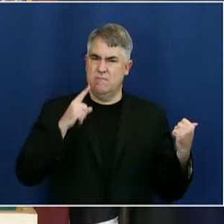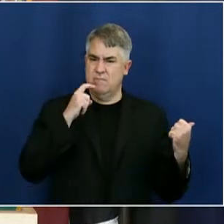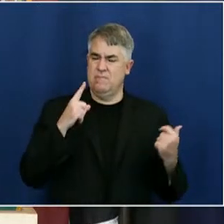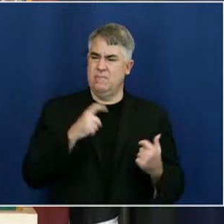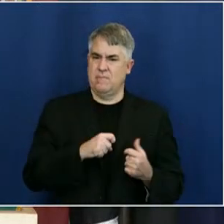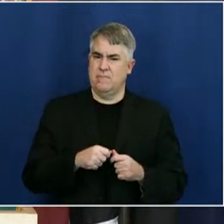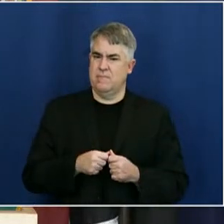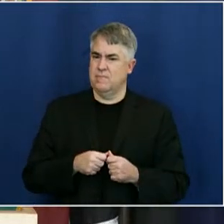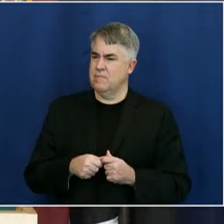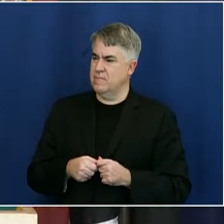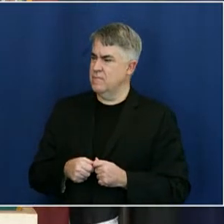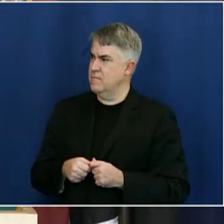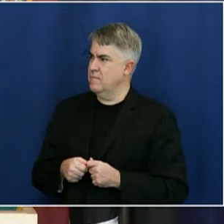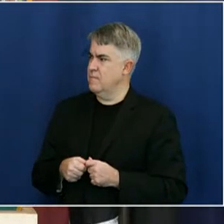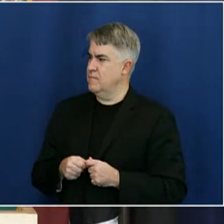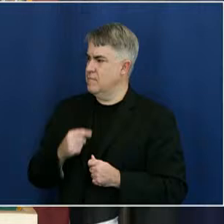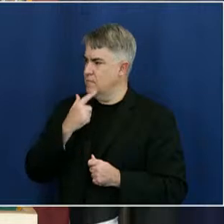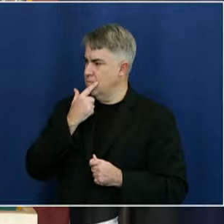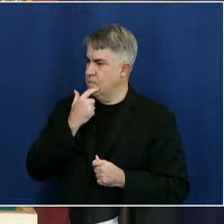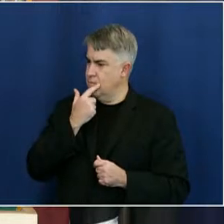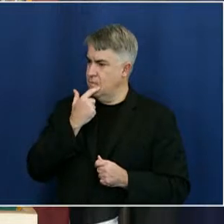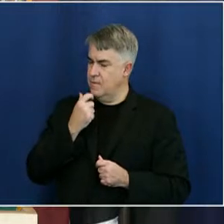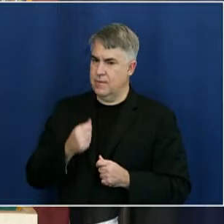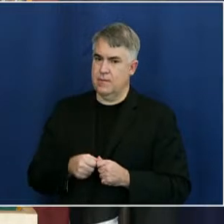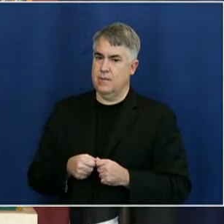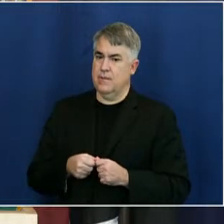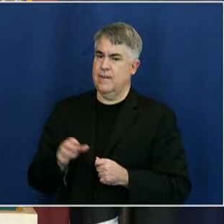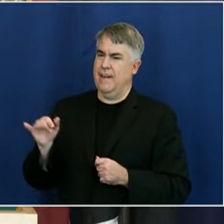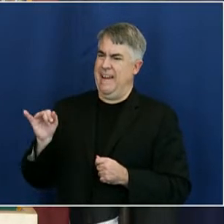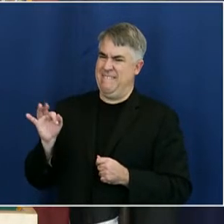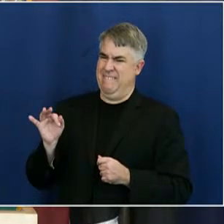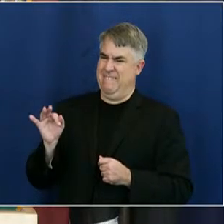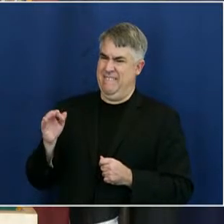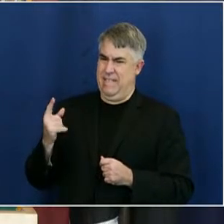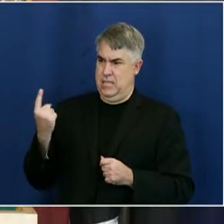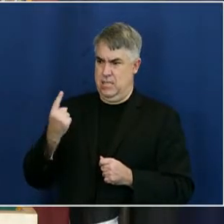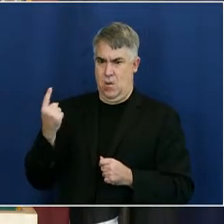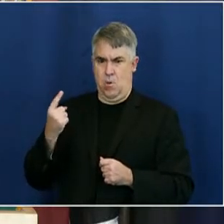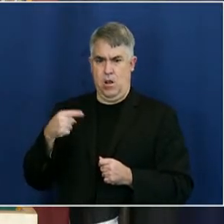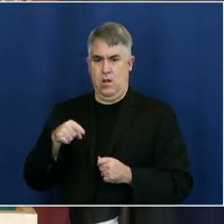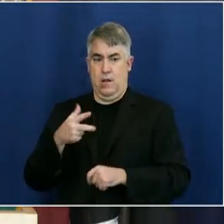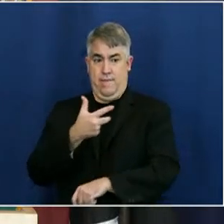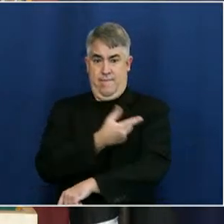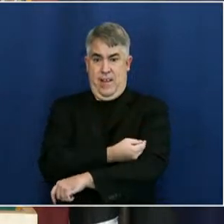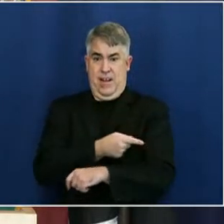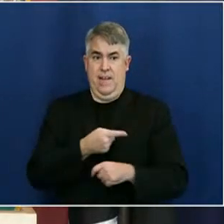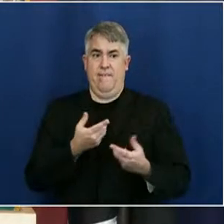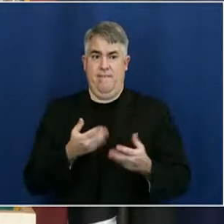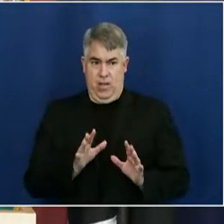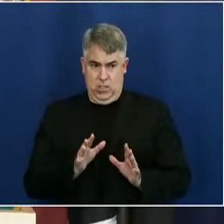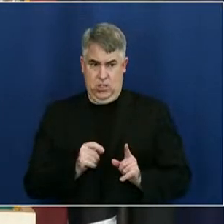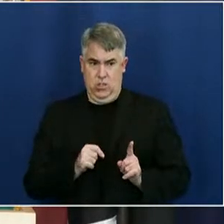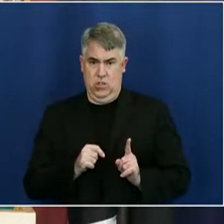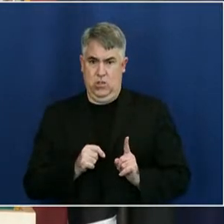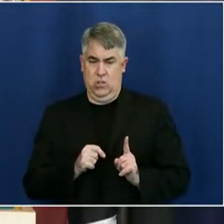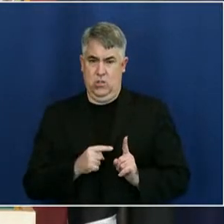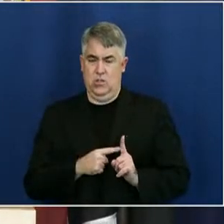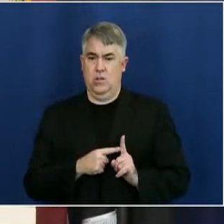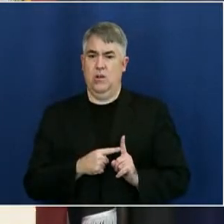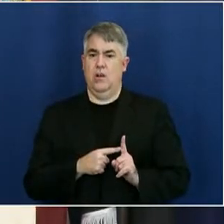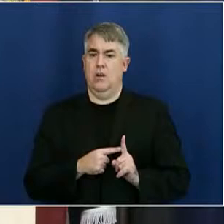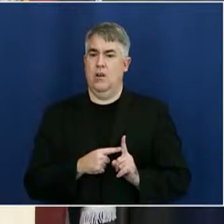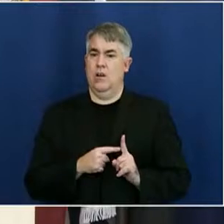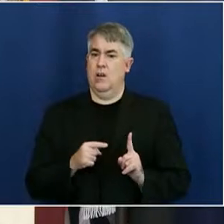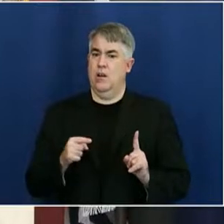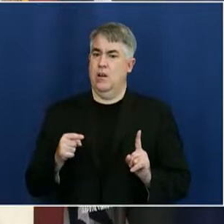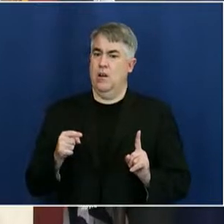questions on whether or not someone that has had their second vaccination and they've been there for 2 weeks, are they